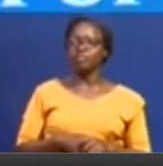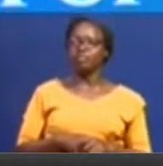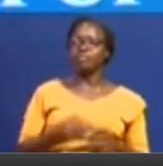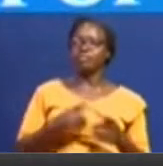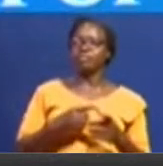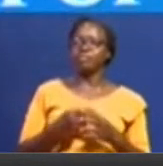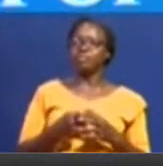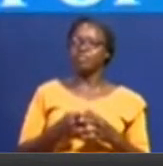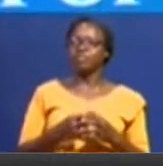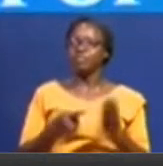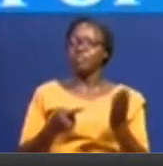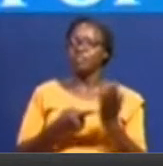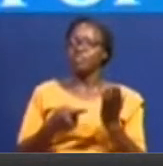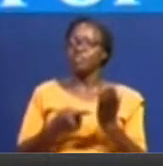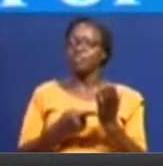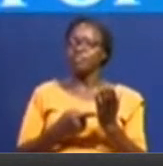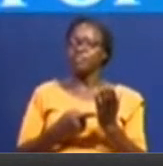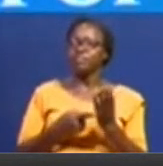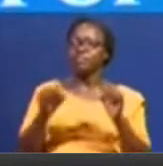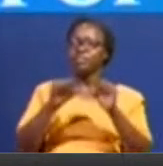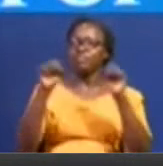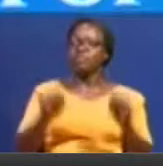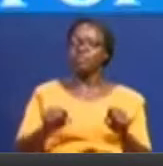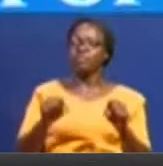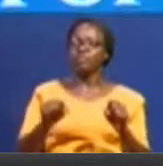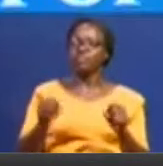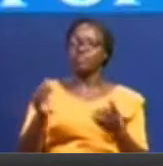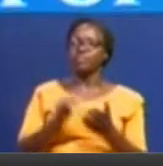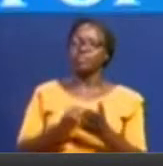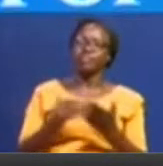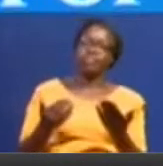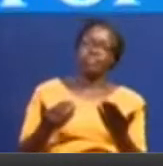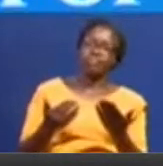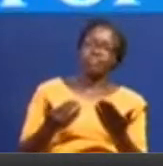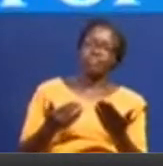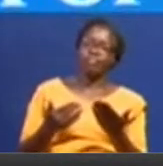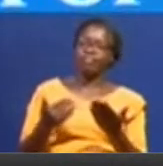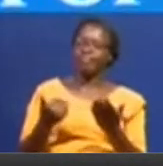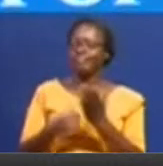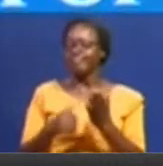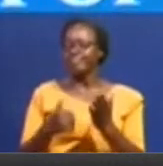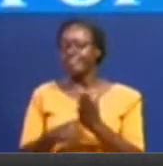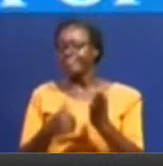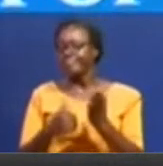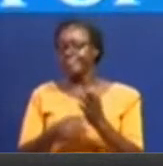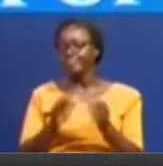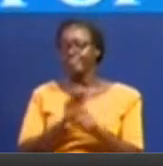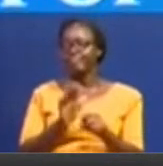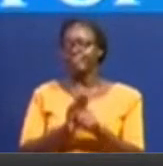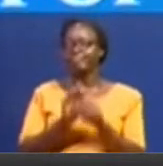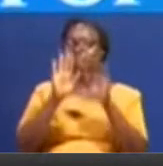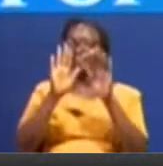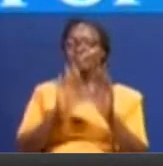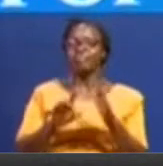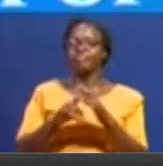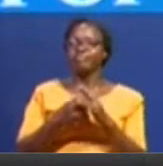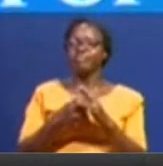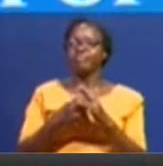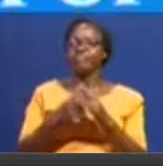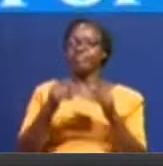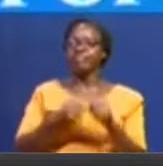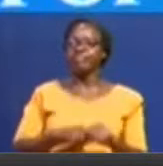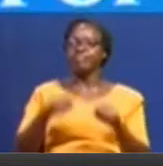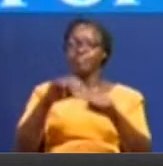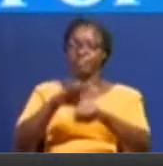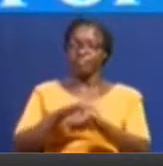Then there's the digital system. Again, this has been an issue over and over again. It is important to start, to be able